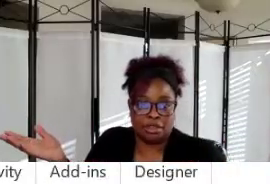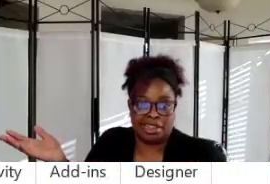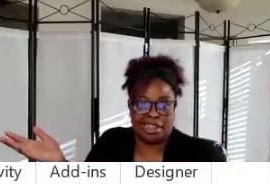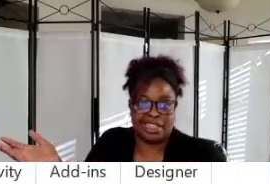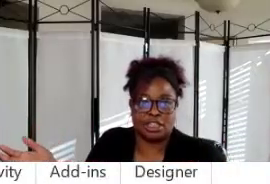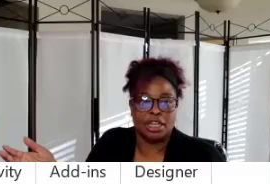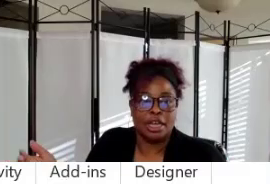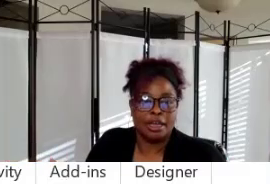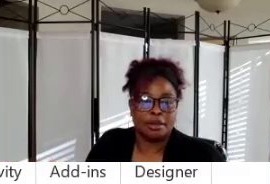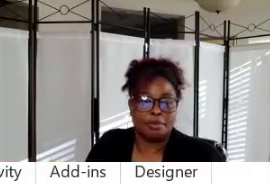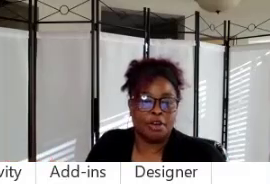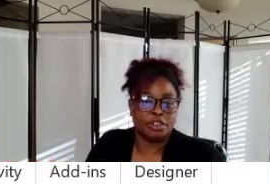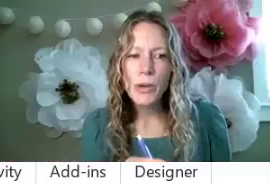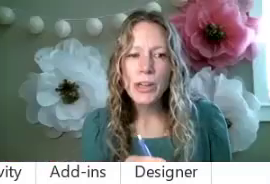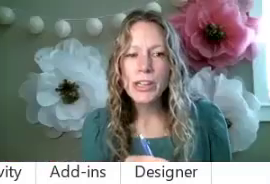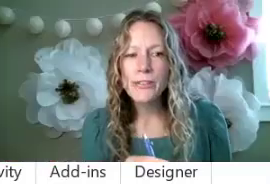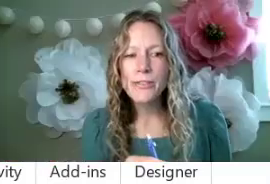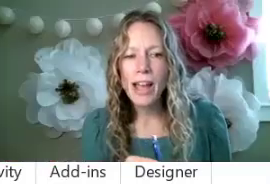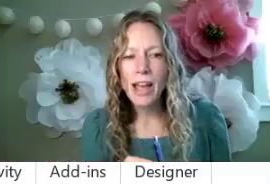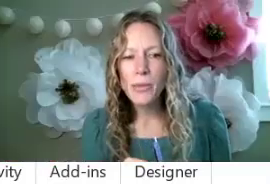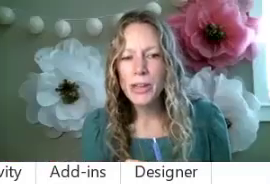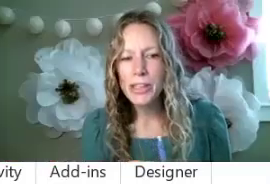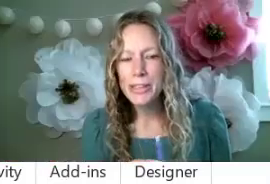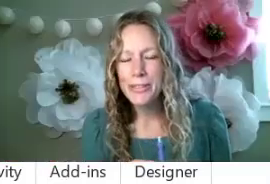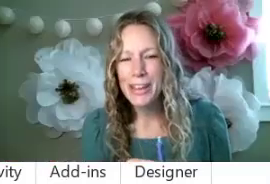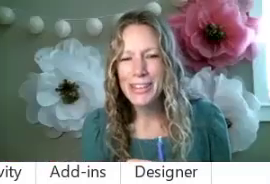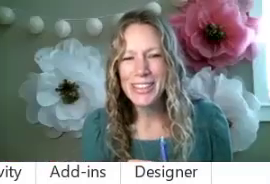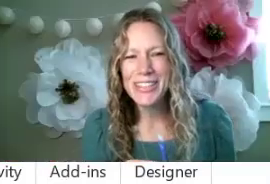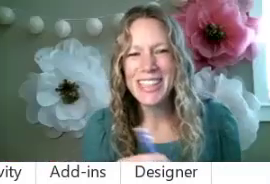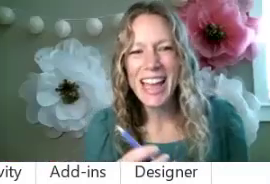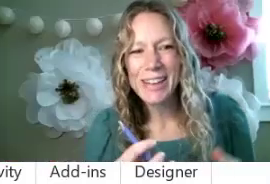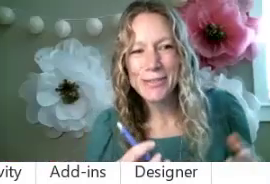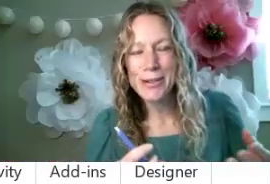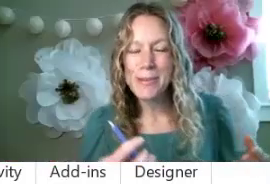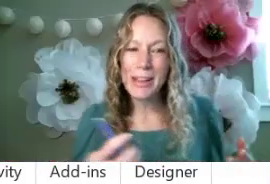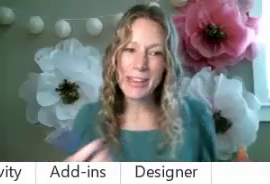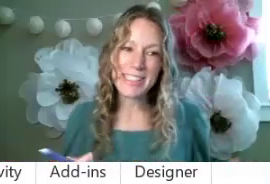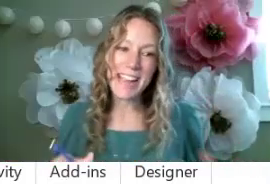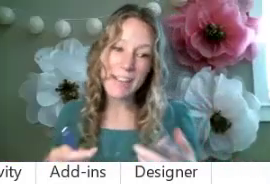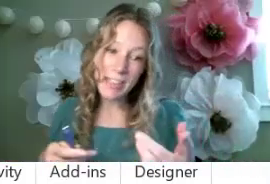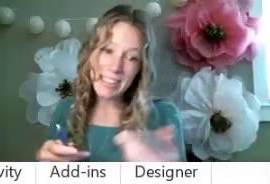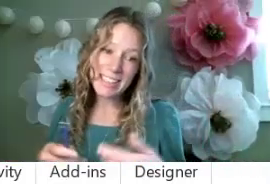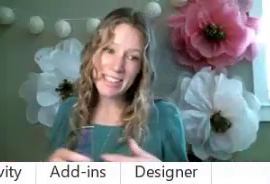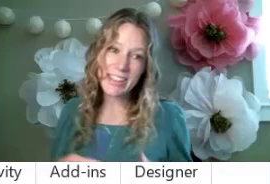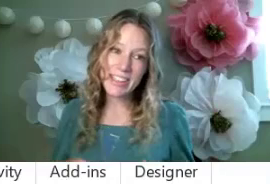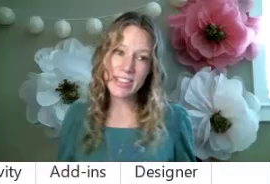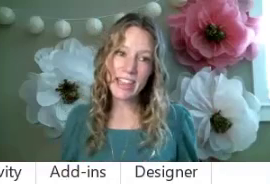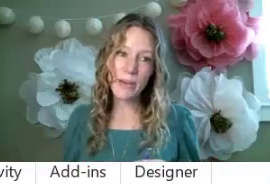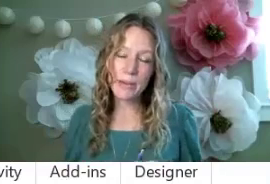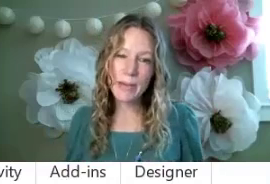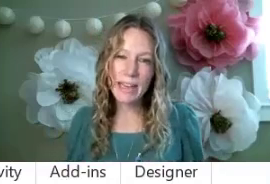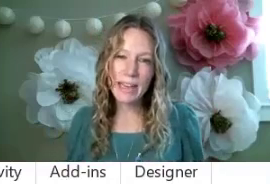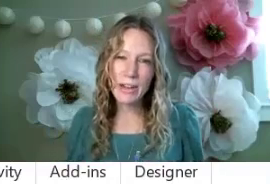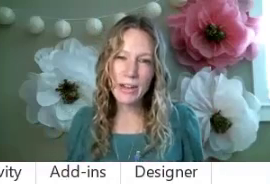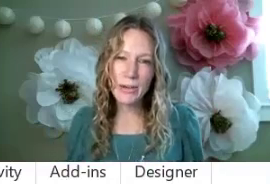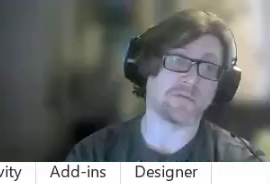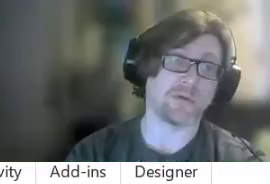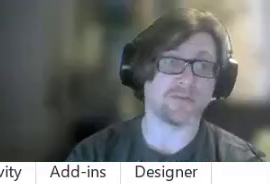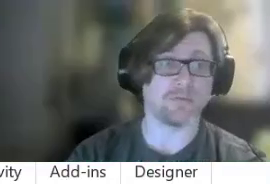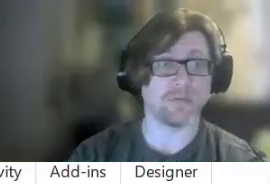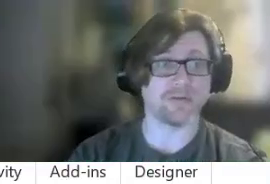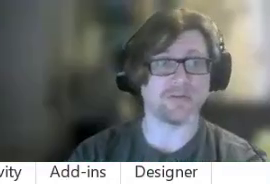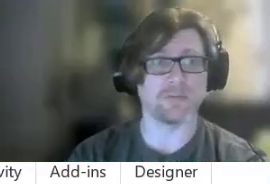another. Yeah. I wondered if I could use that for my question. I was considering using that one, but I didn't